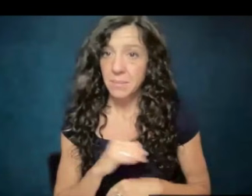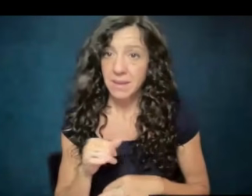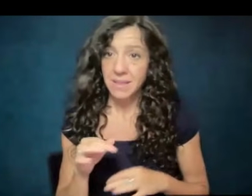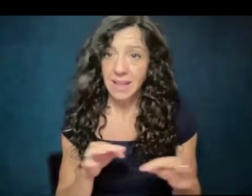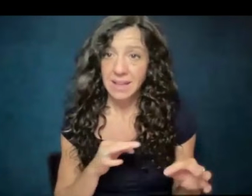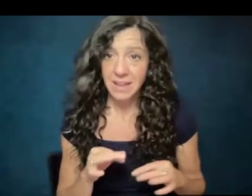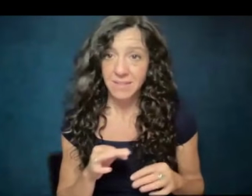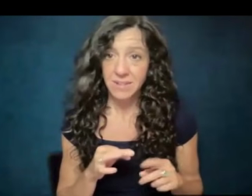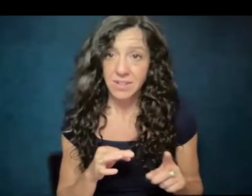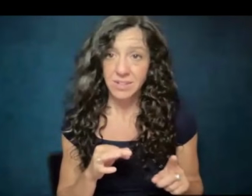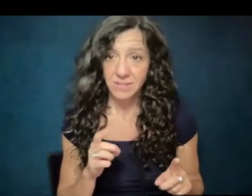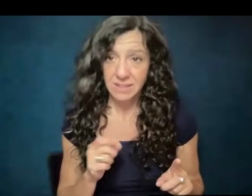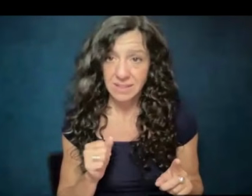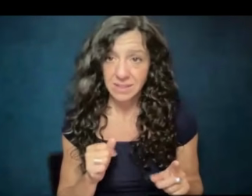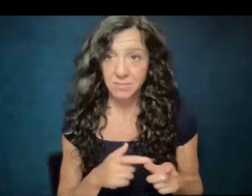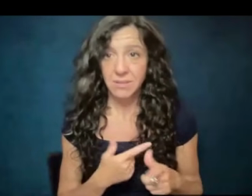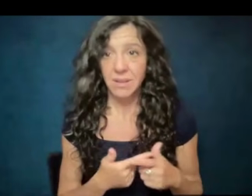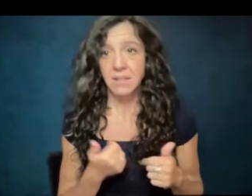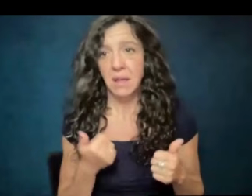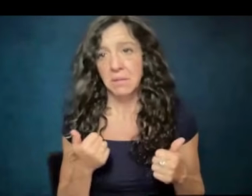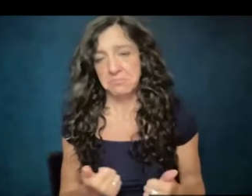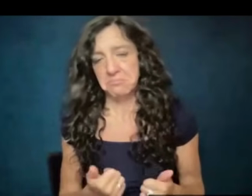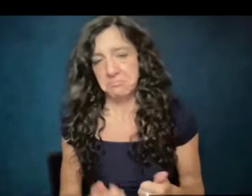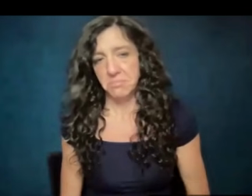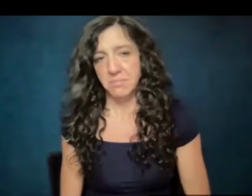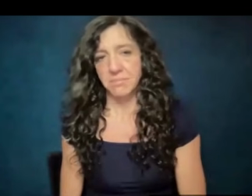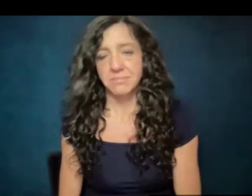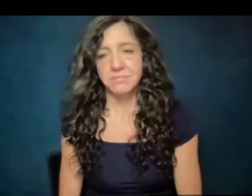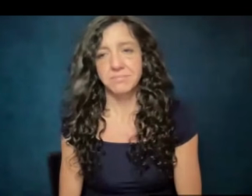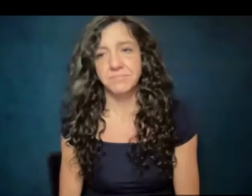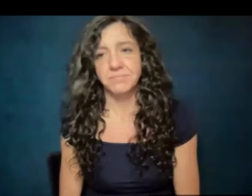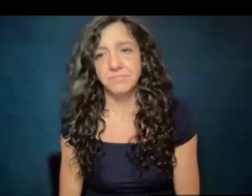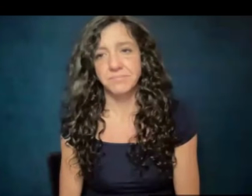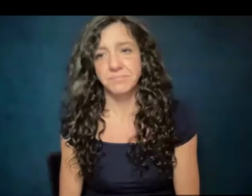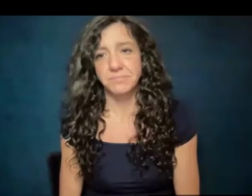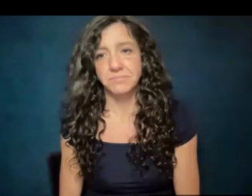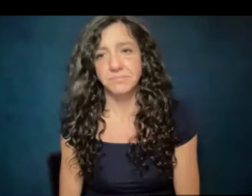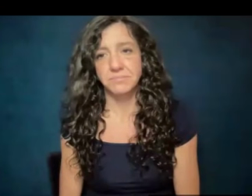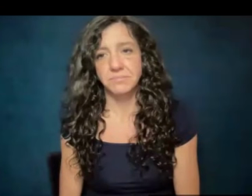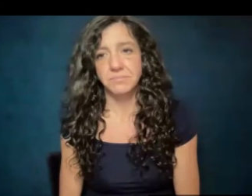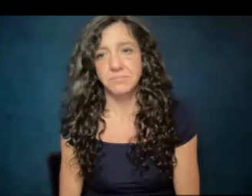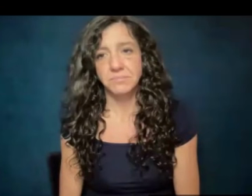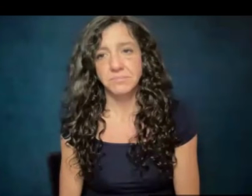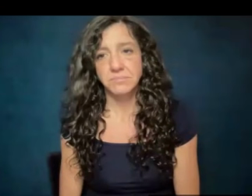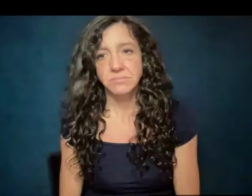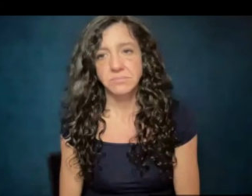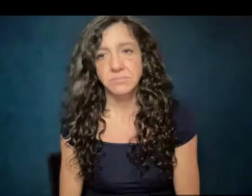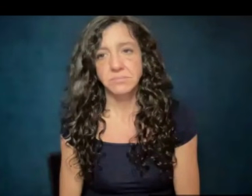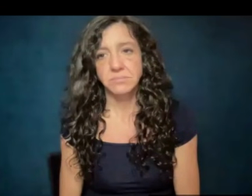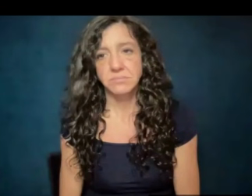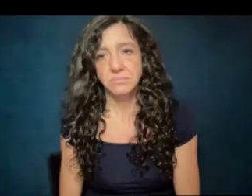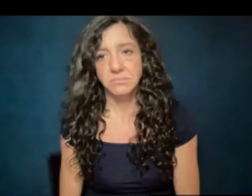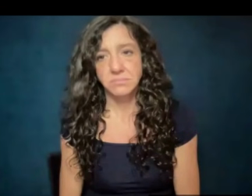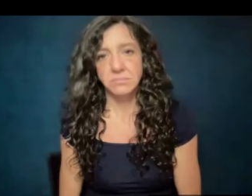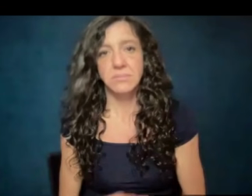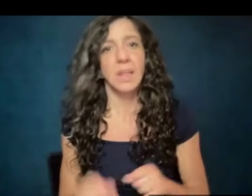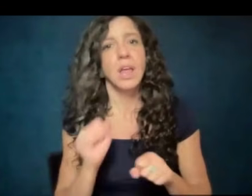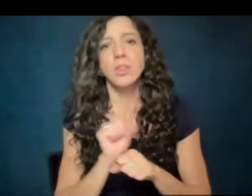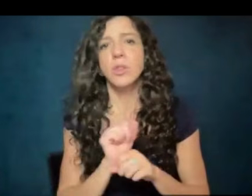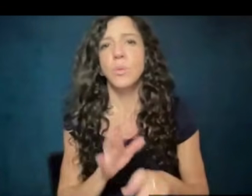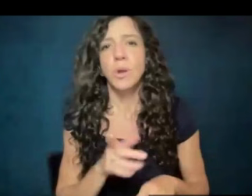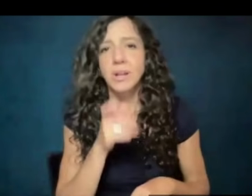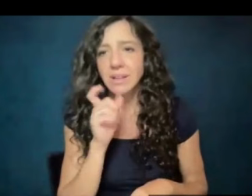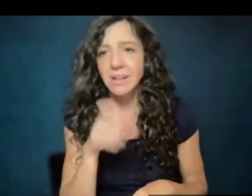of disability, they're good to go. The worker does not have to be getting a benefit to